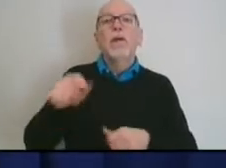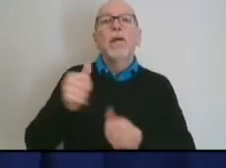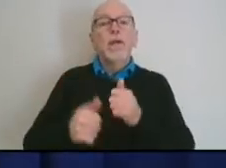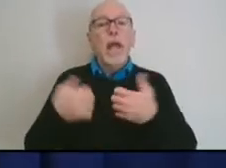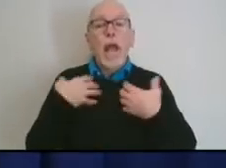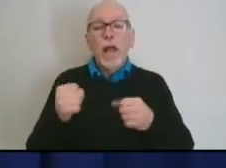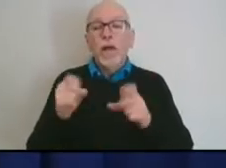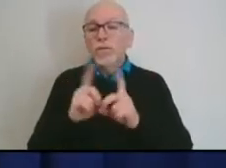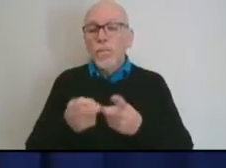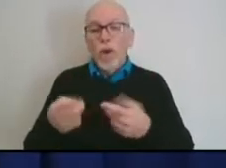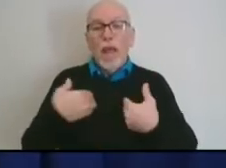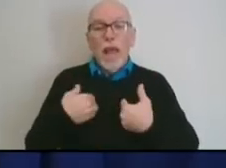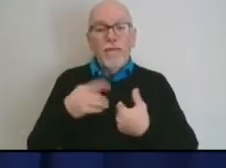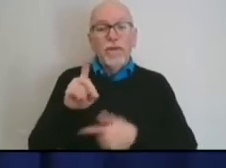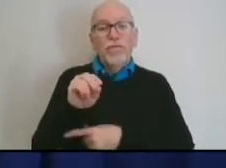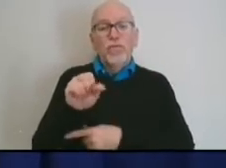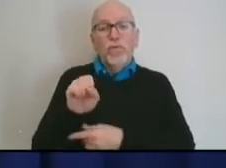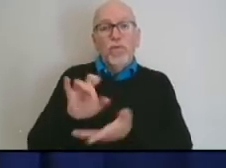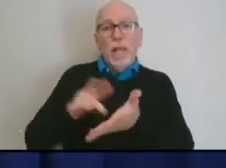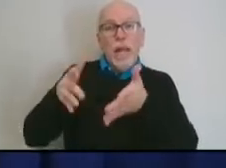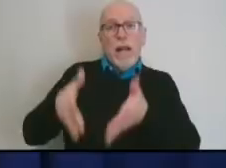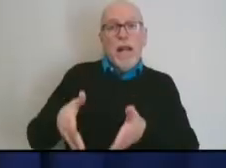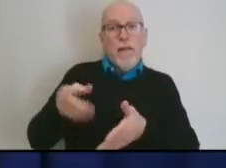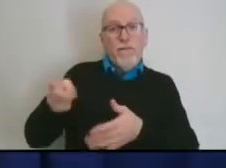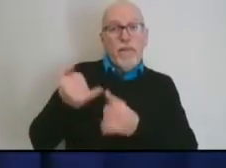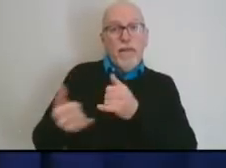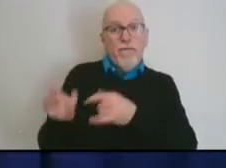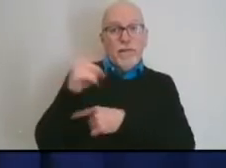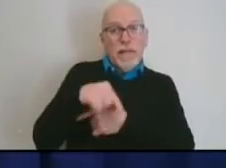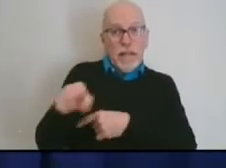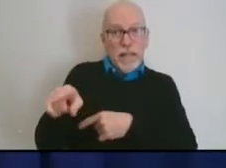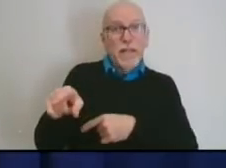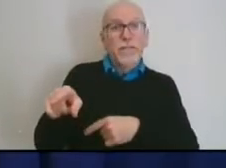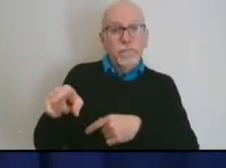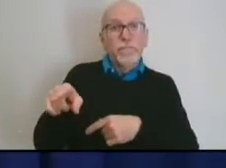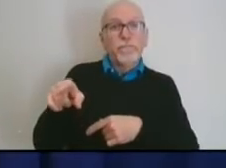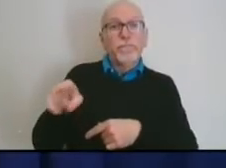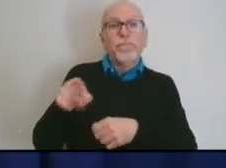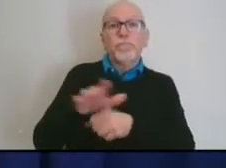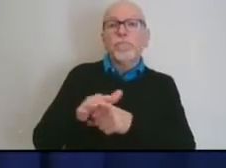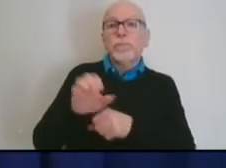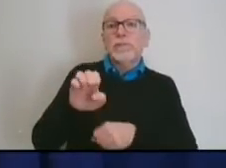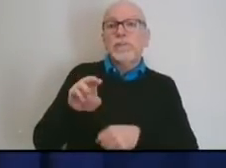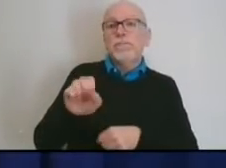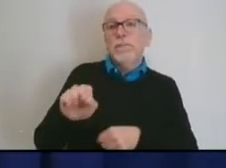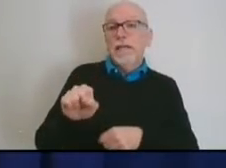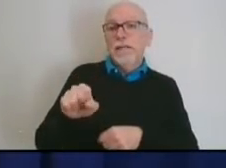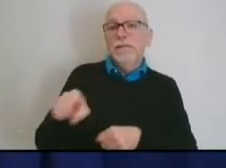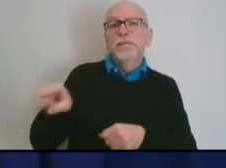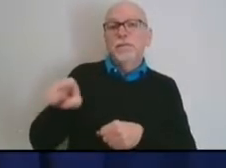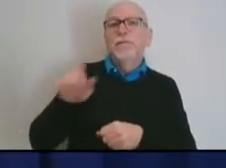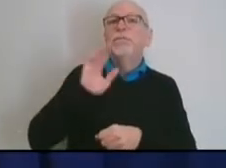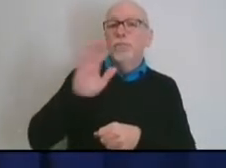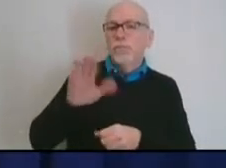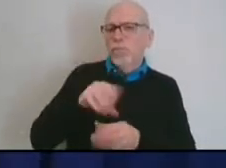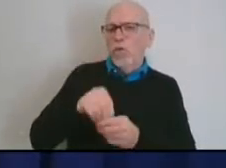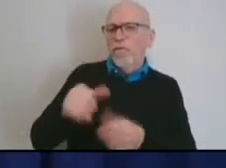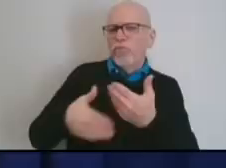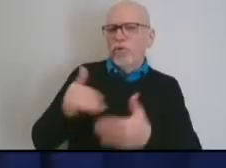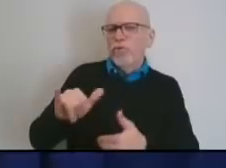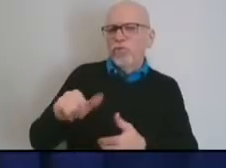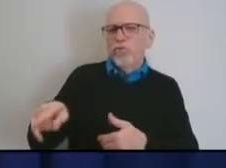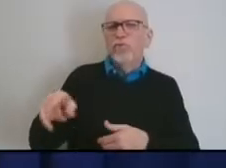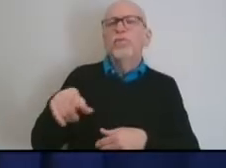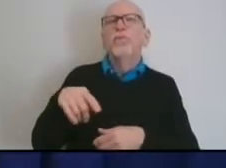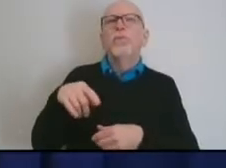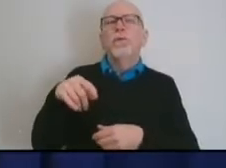have doses that are left over at the end of the day, our local EMS are engaged in this process, and paramedicine